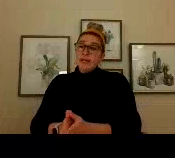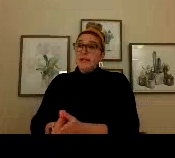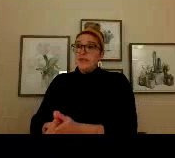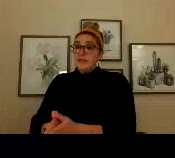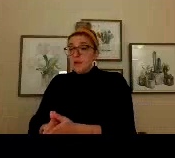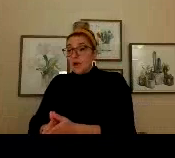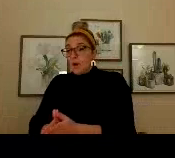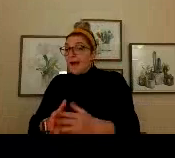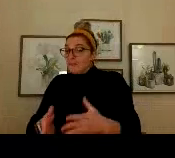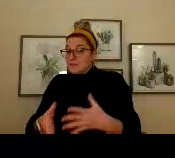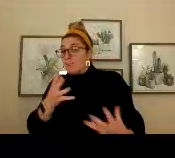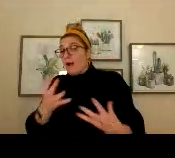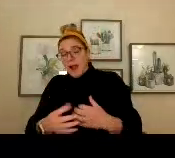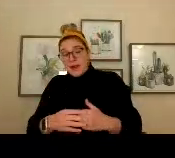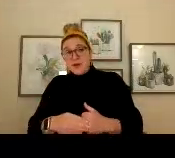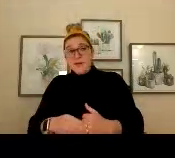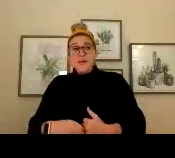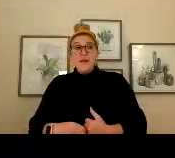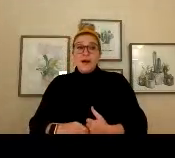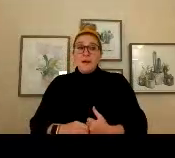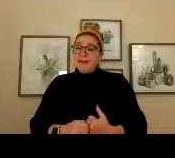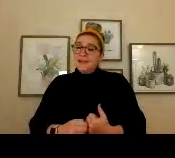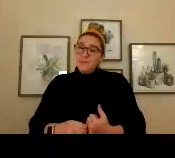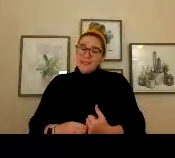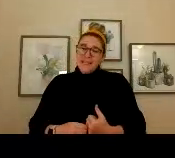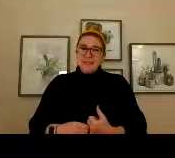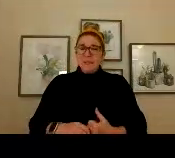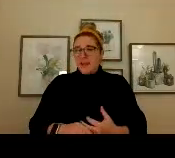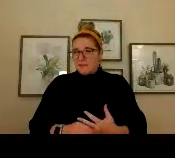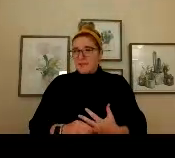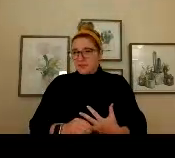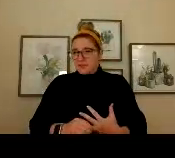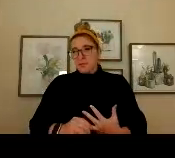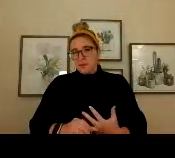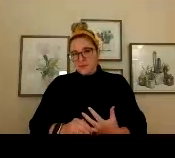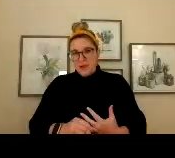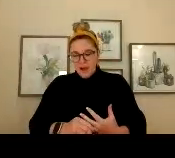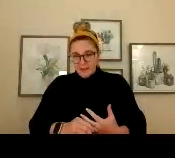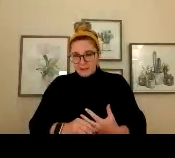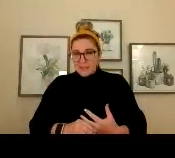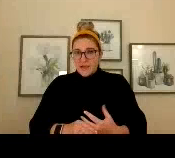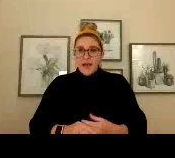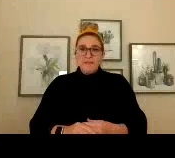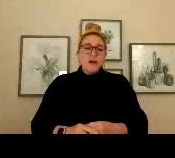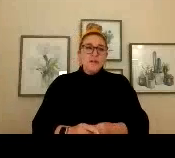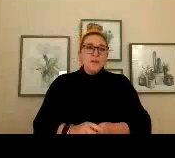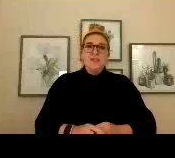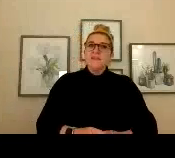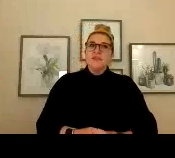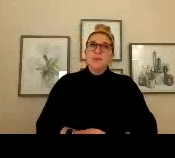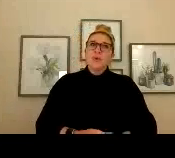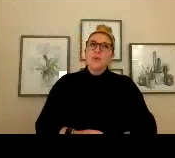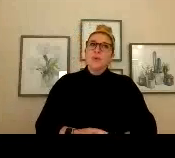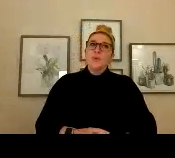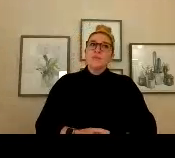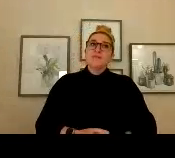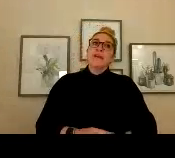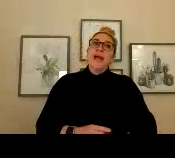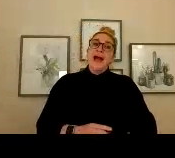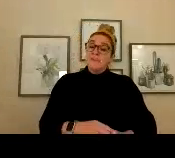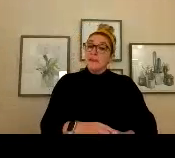Should I let them know after I'm hired? And it's really up to them. We kind of think through the pros and cons. I've talked with an individual who